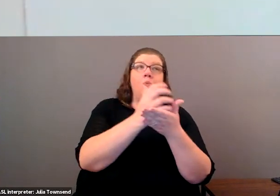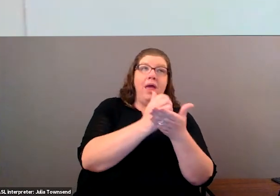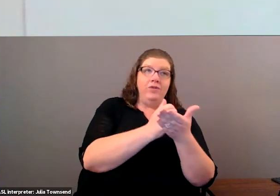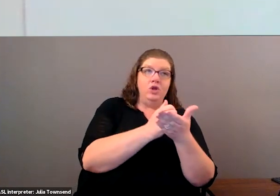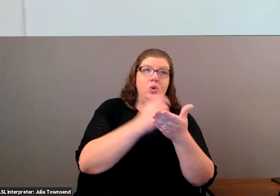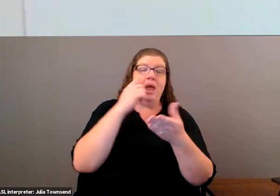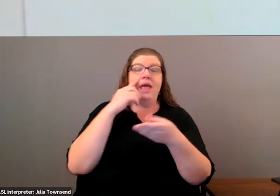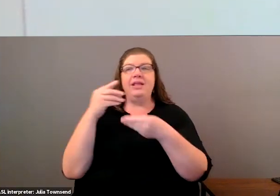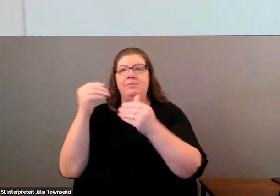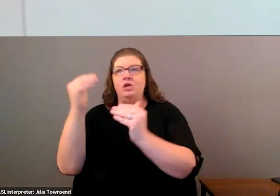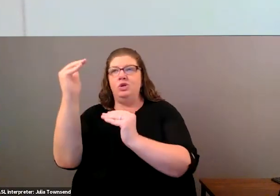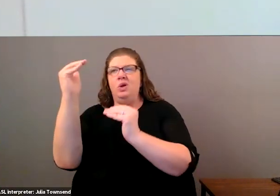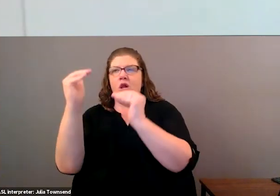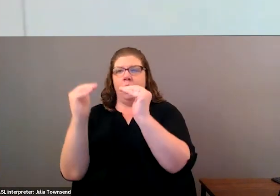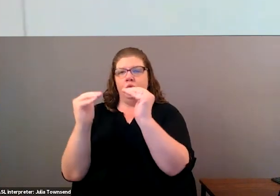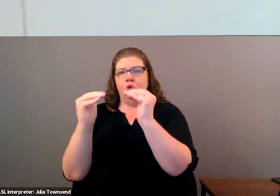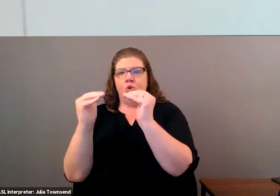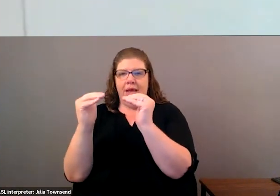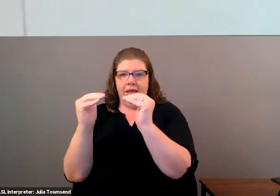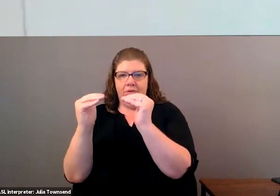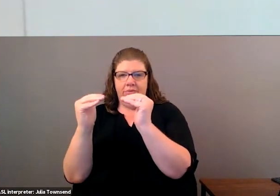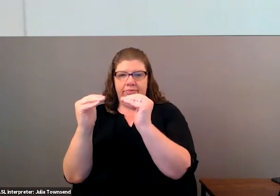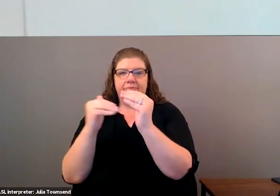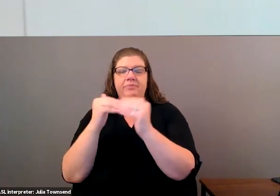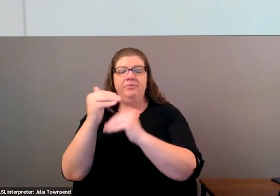together. Next slide, please.